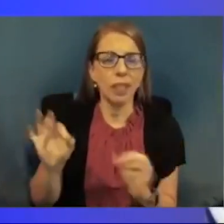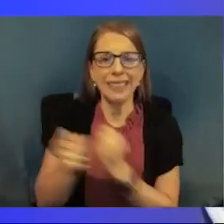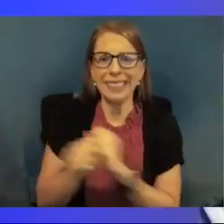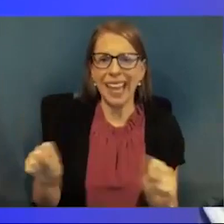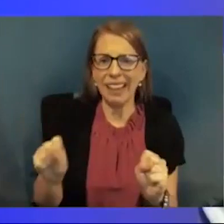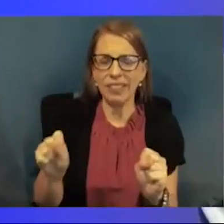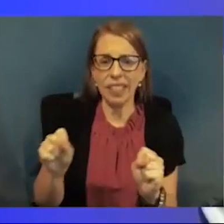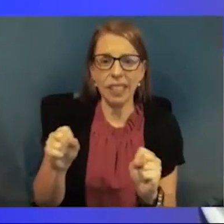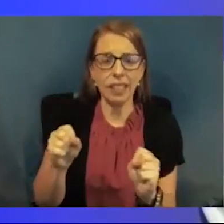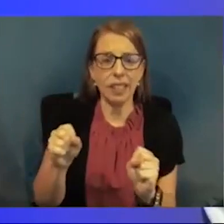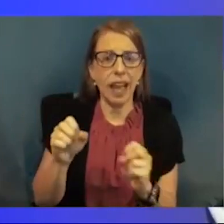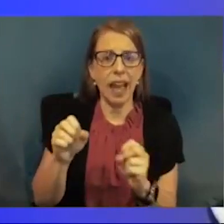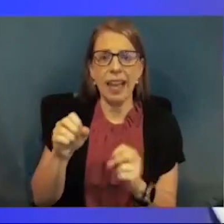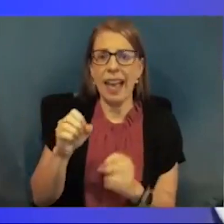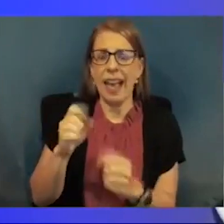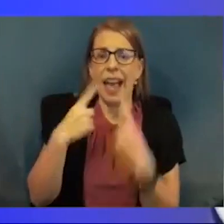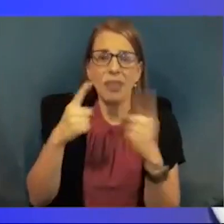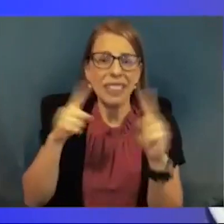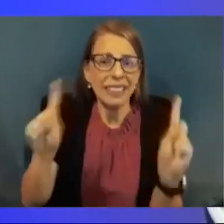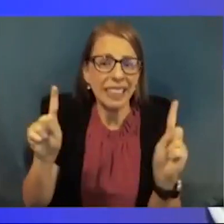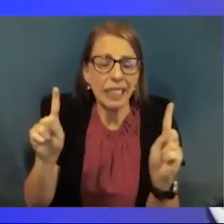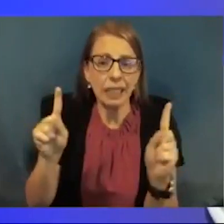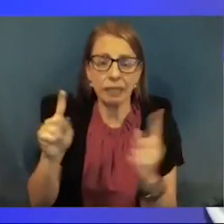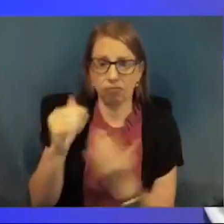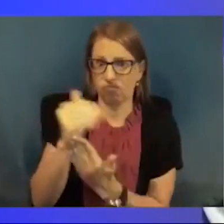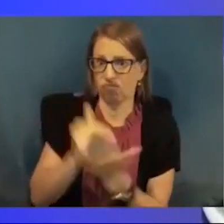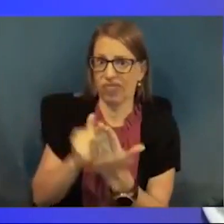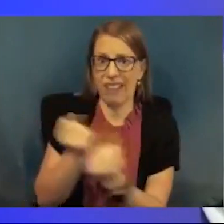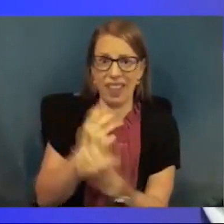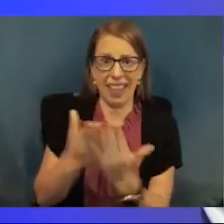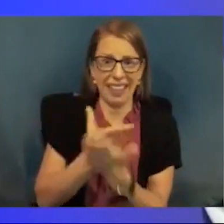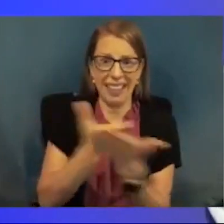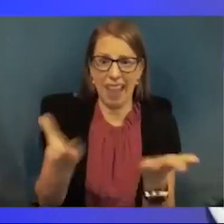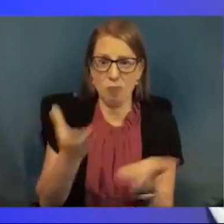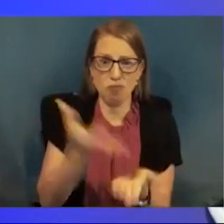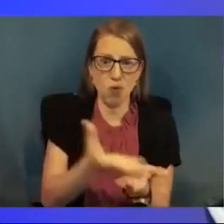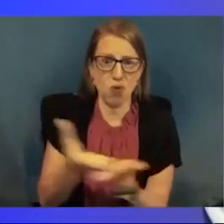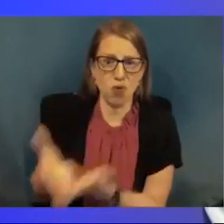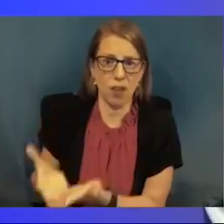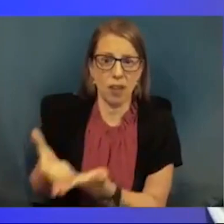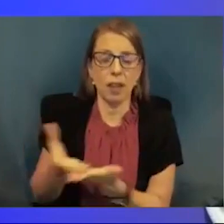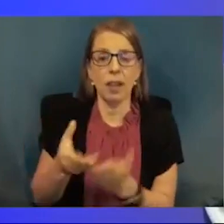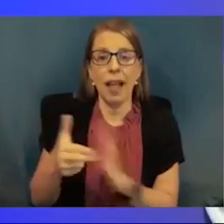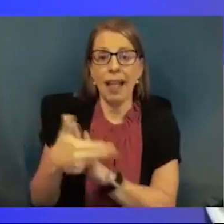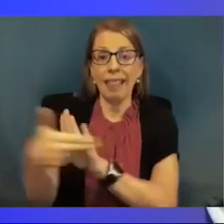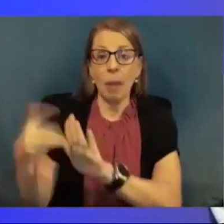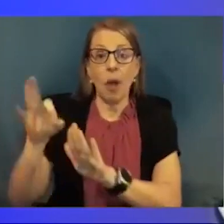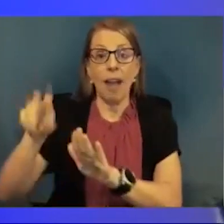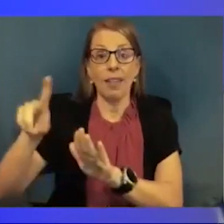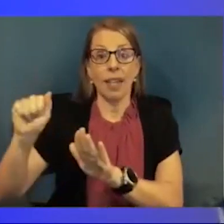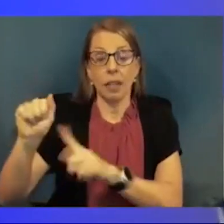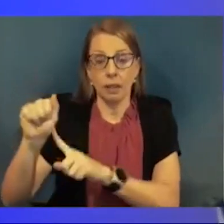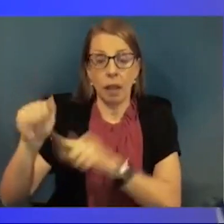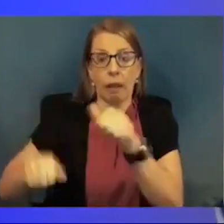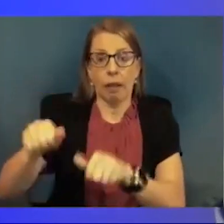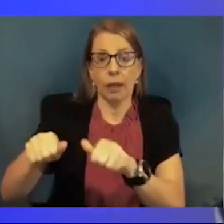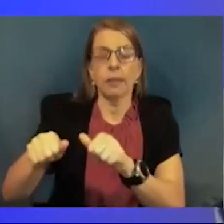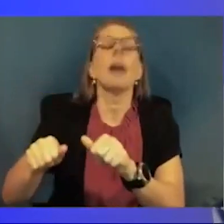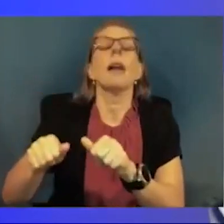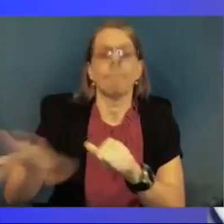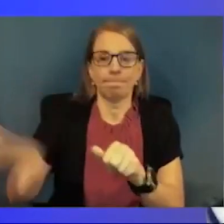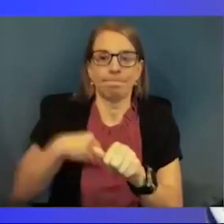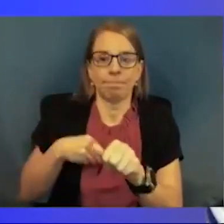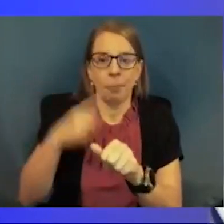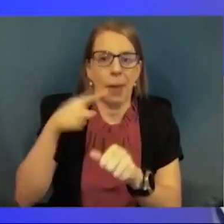so that might just be a label for some people to turn their hesitancy into getting it as well. And so we'd have to be aware of